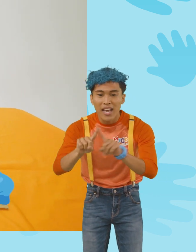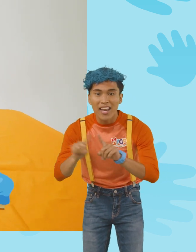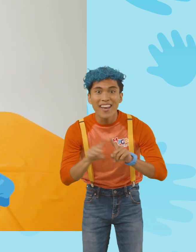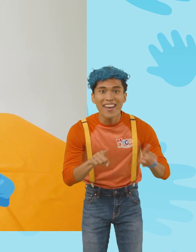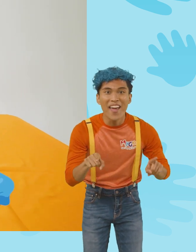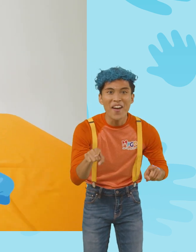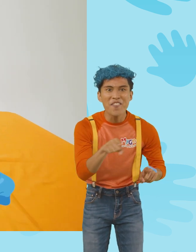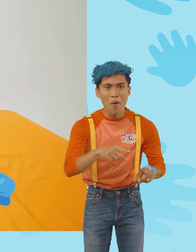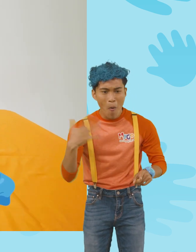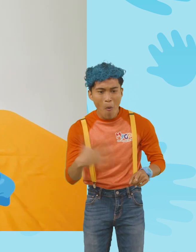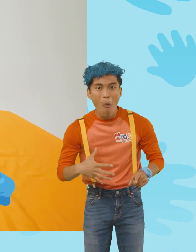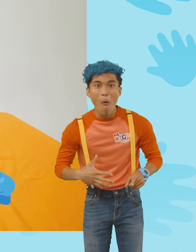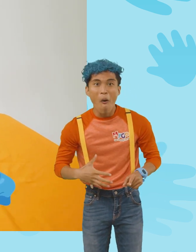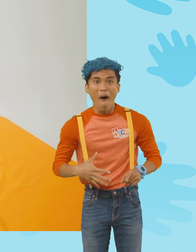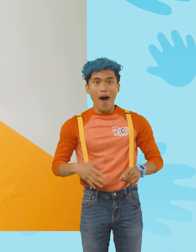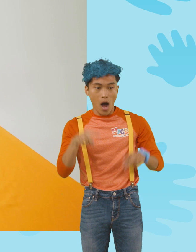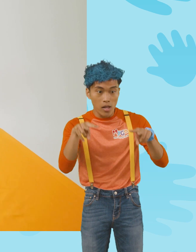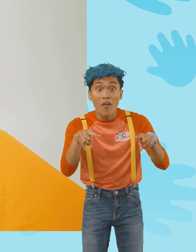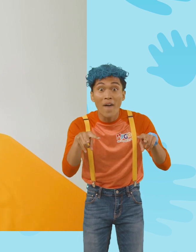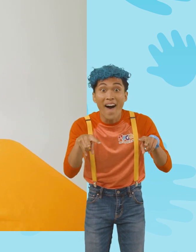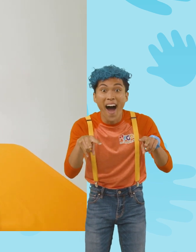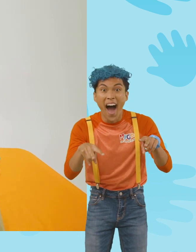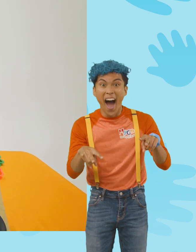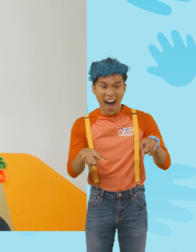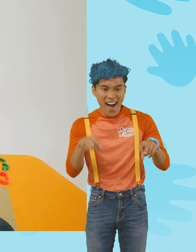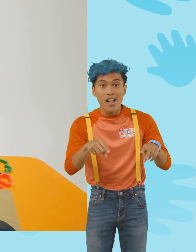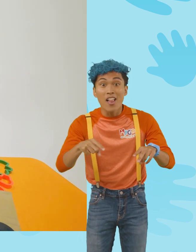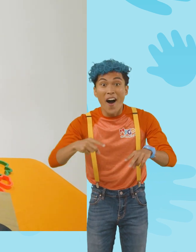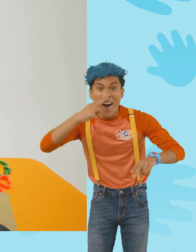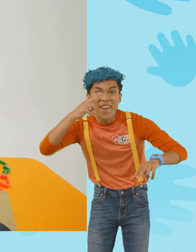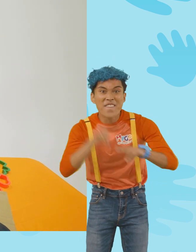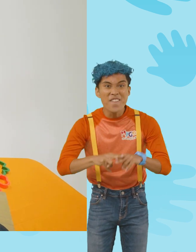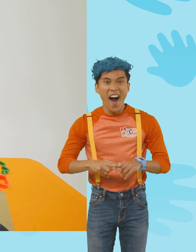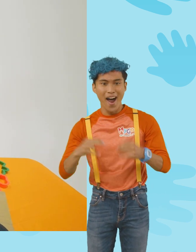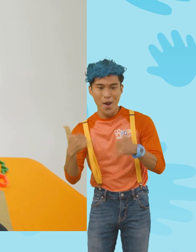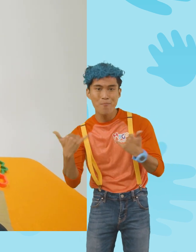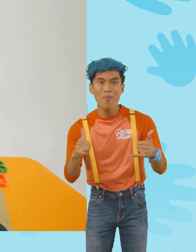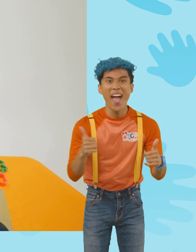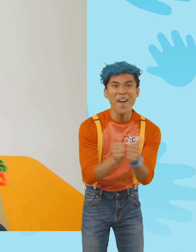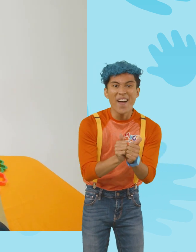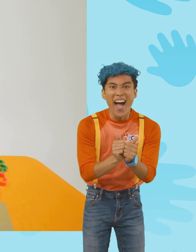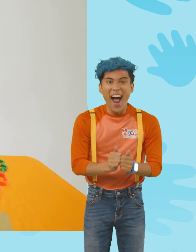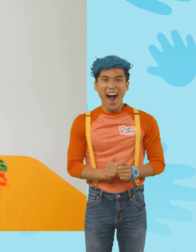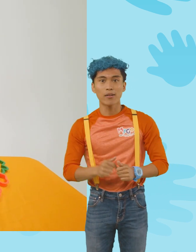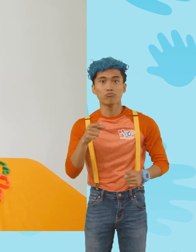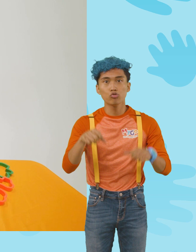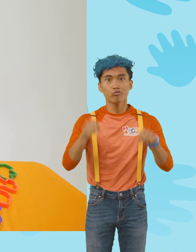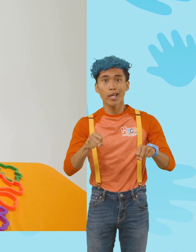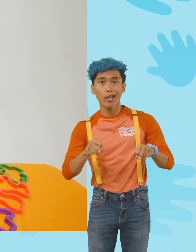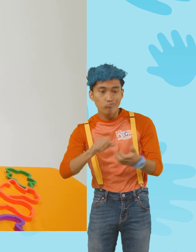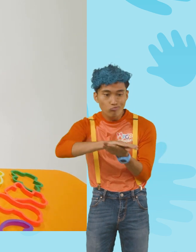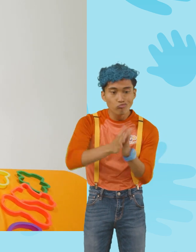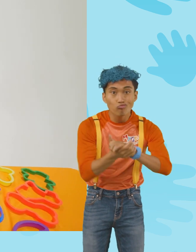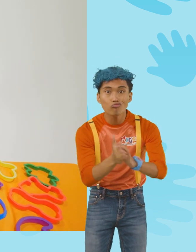have. Whoa, look. So much fun to play with. Whoa, and you can roll it up